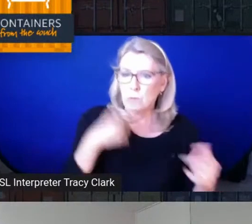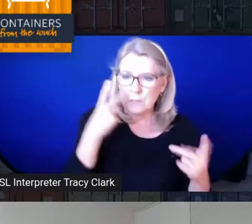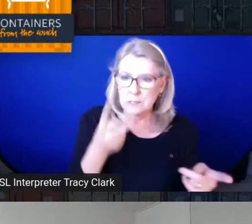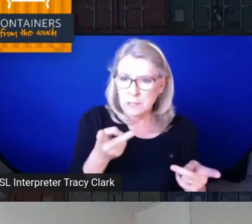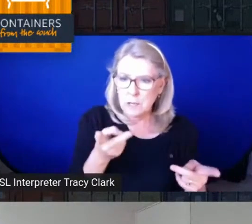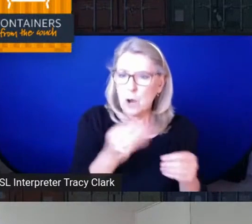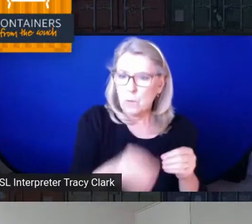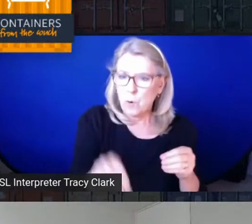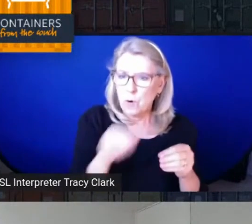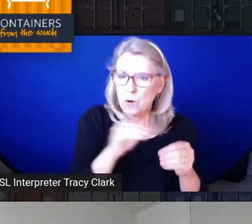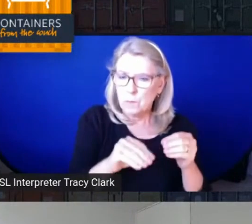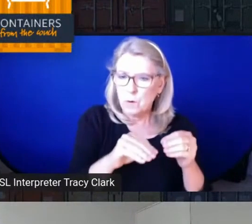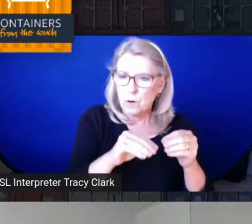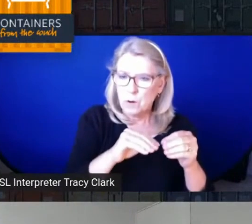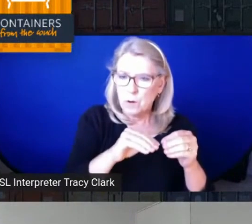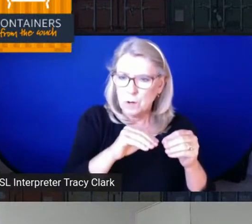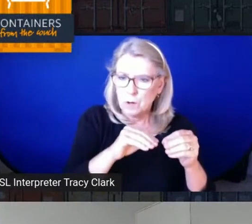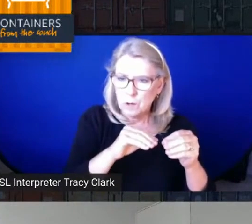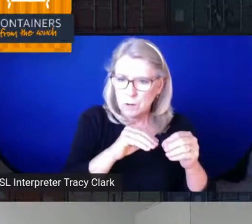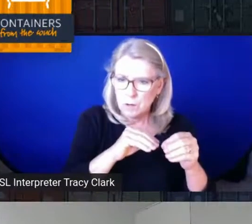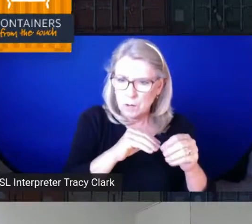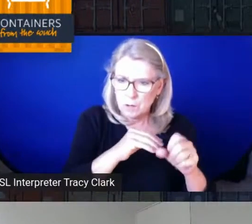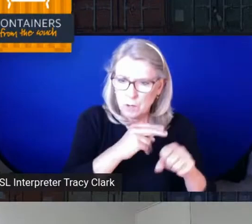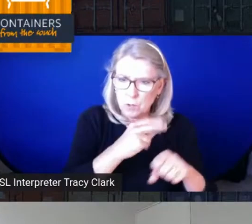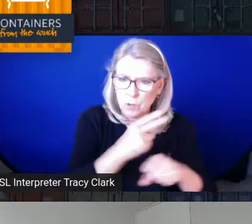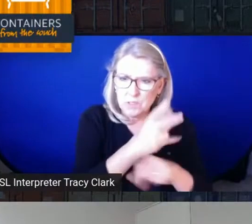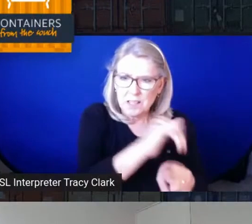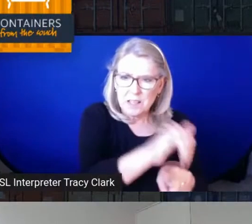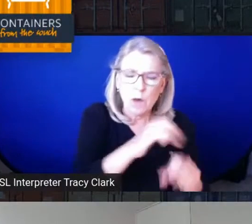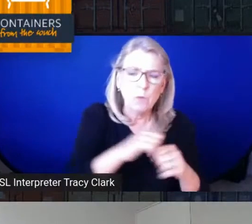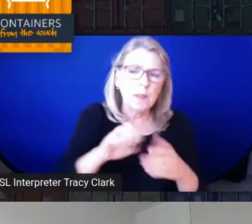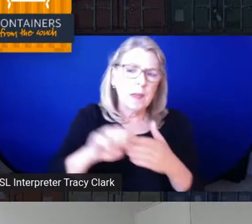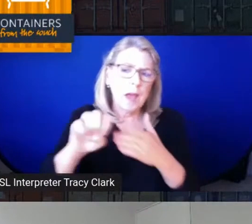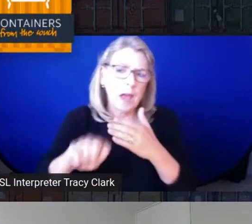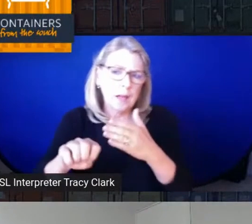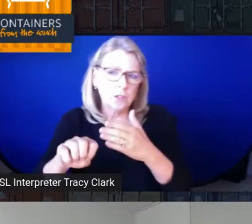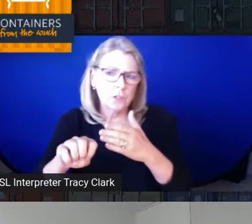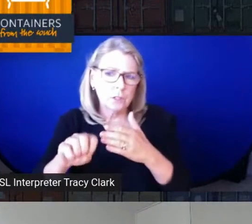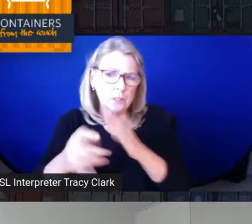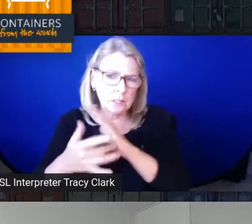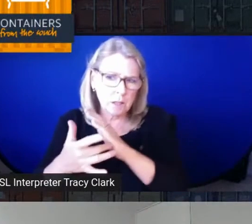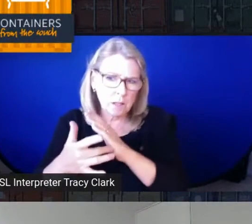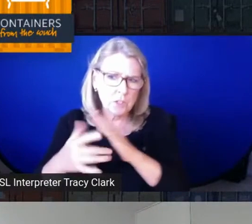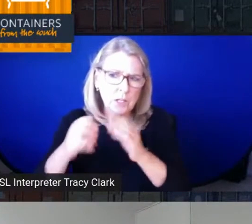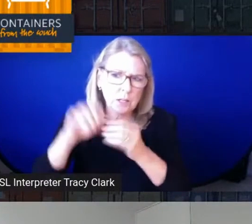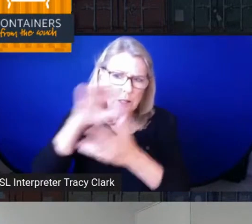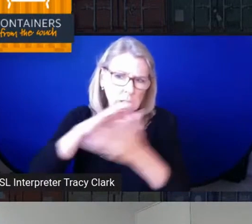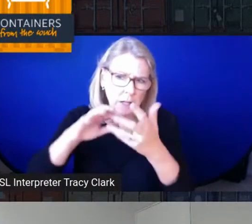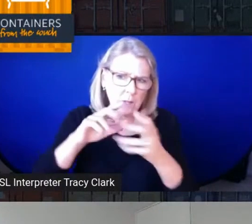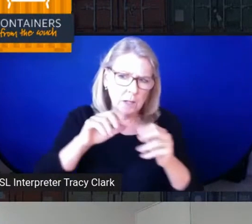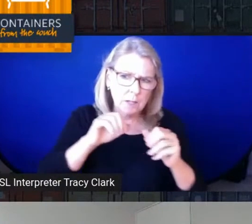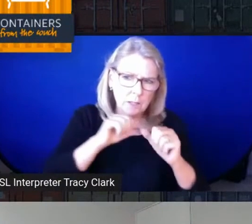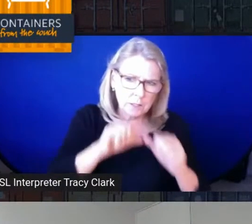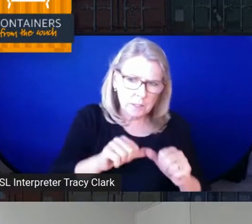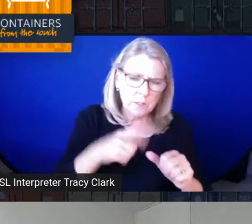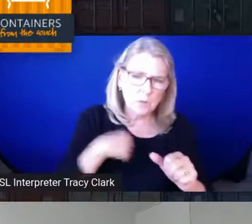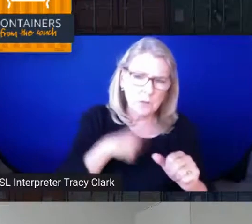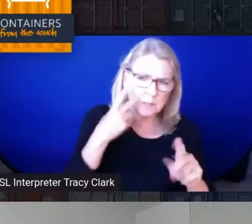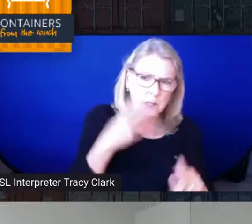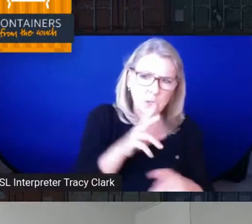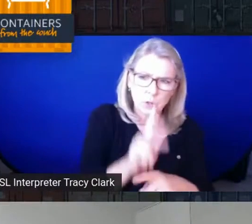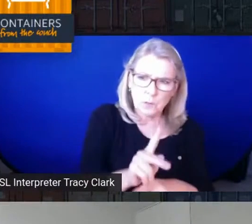use cases leveraging this edge to cloud continuum, and we could see also Kubernetes even